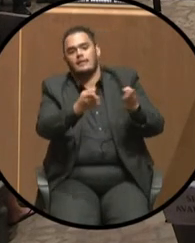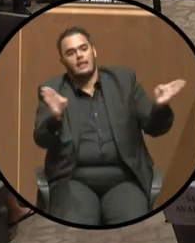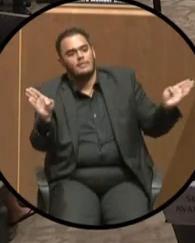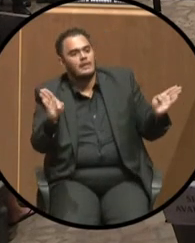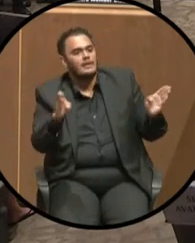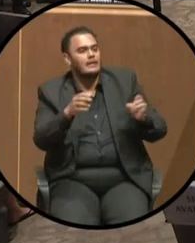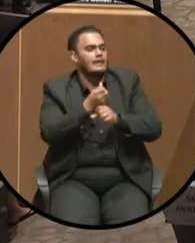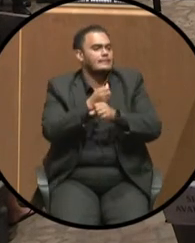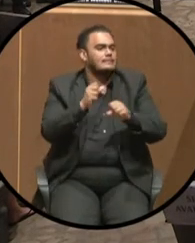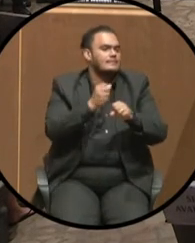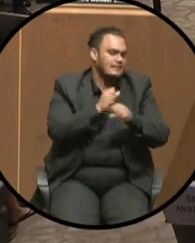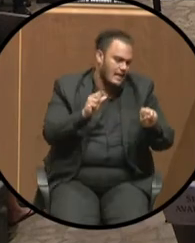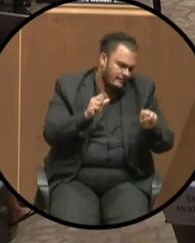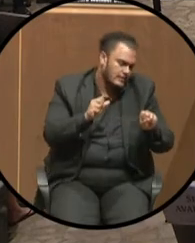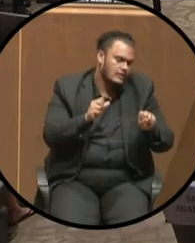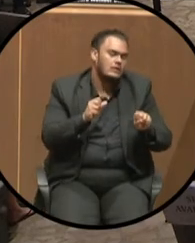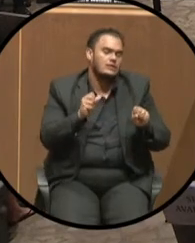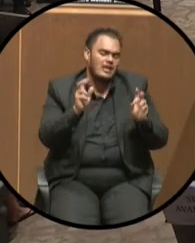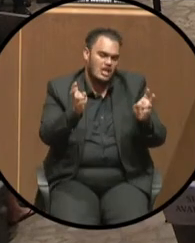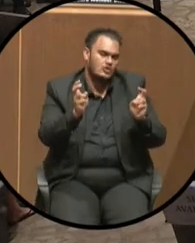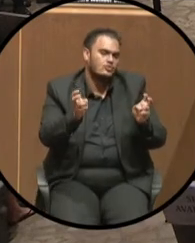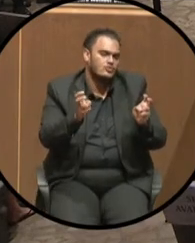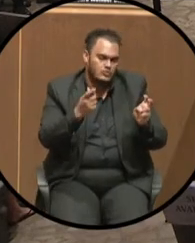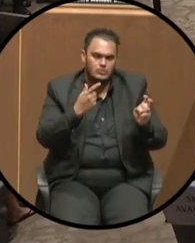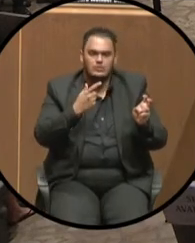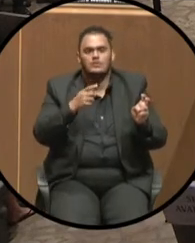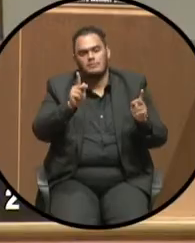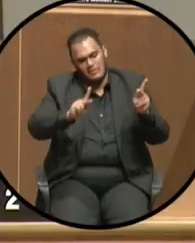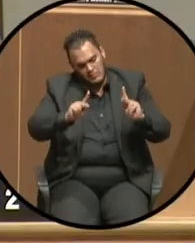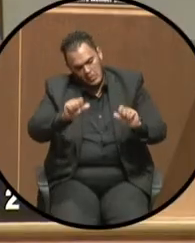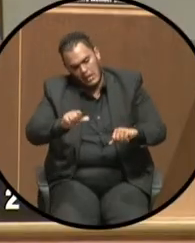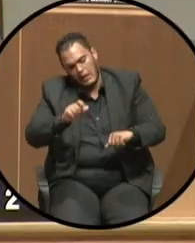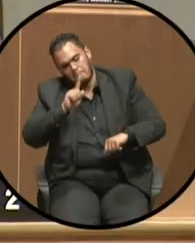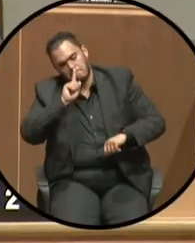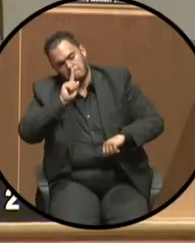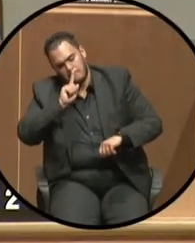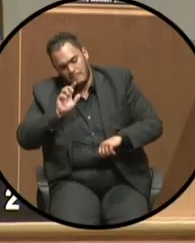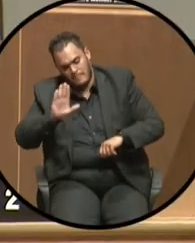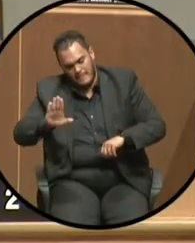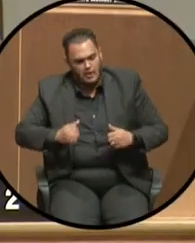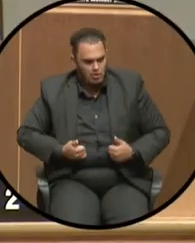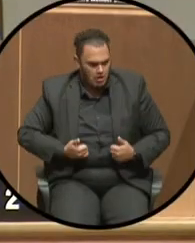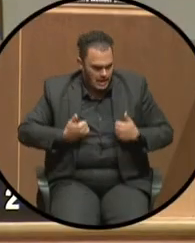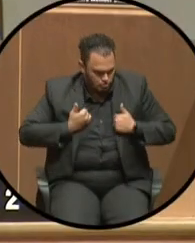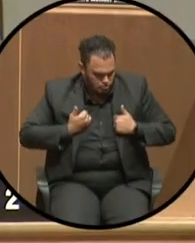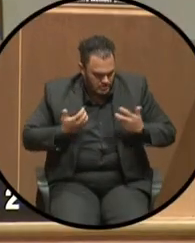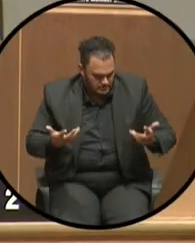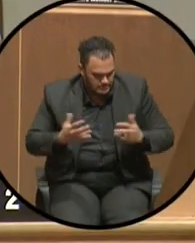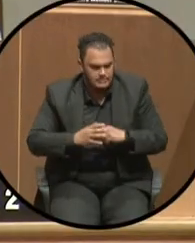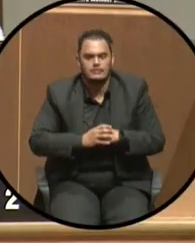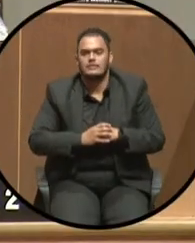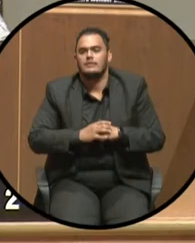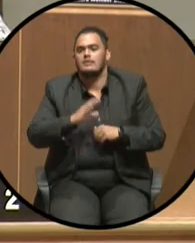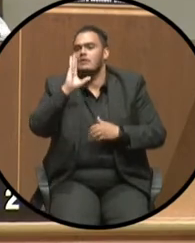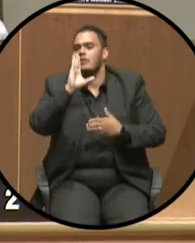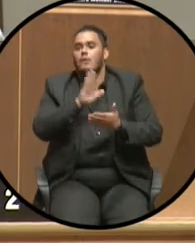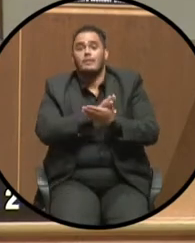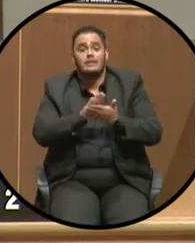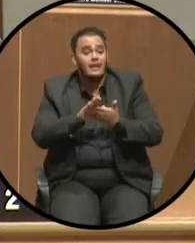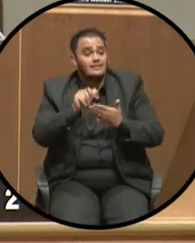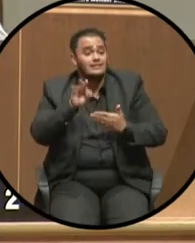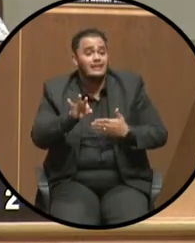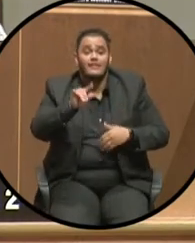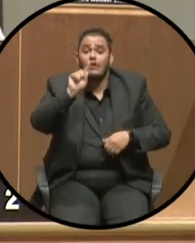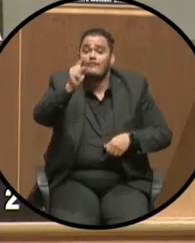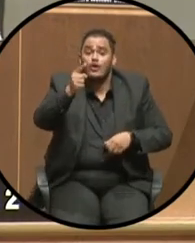forego them giving their physical address. I do agree with Member Felder that it would be nice if they would like to offer a first